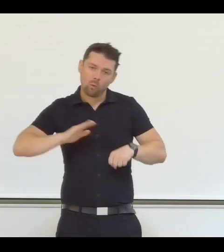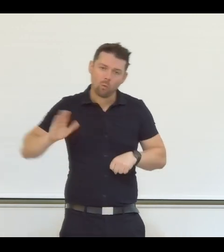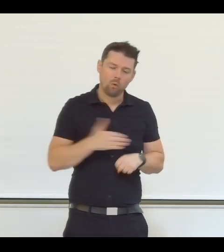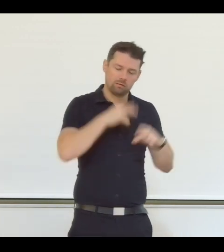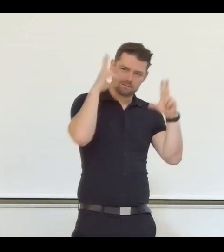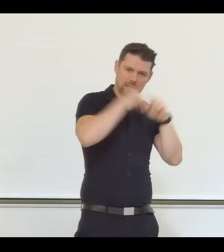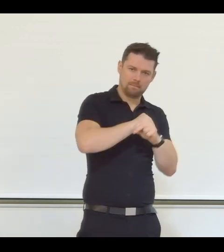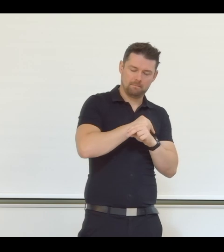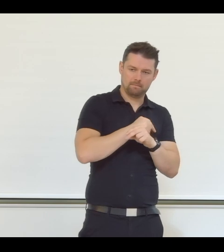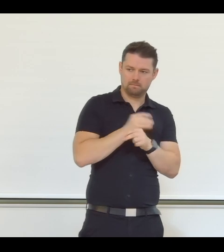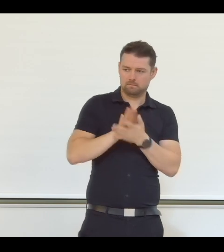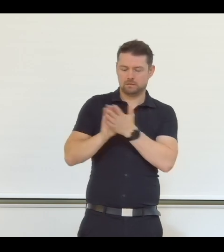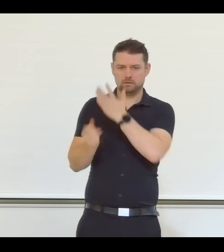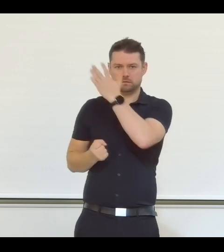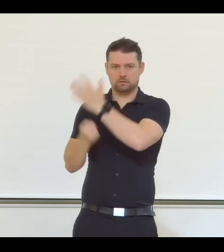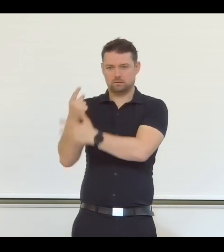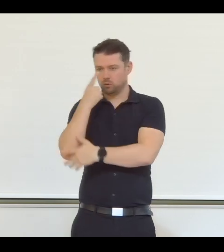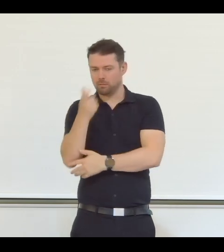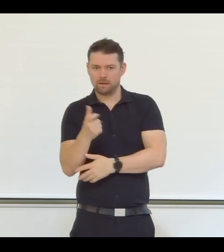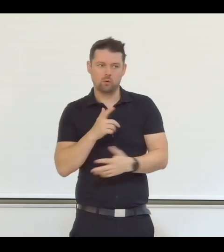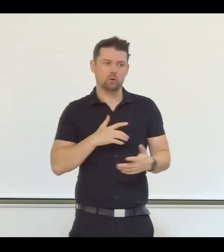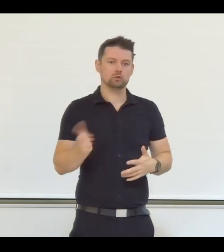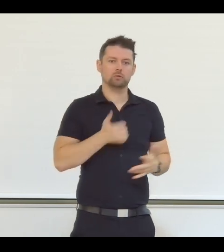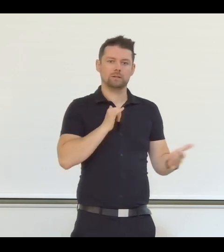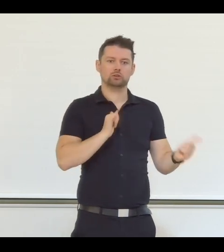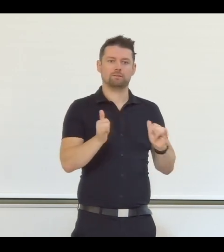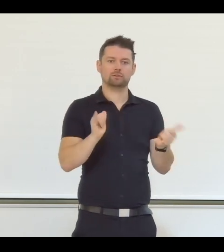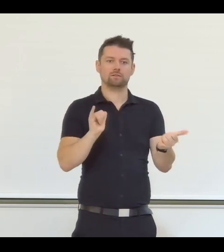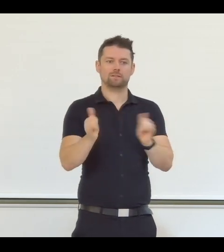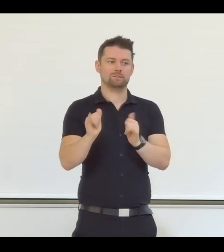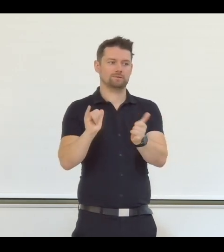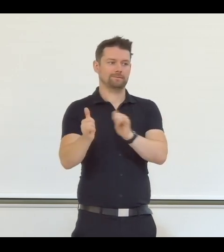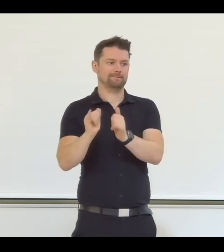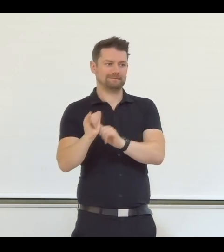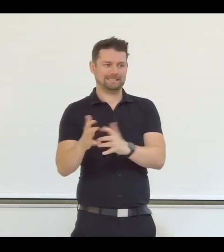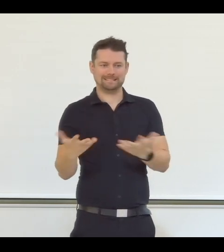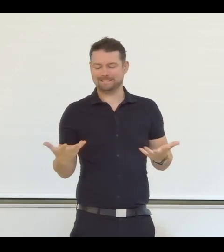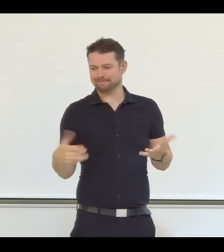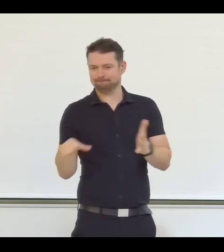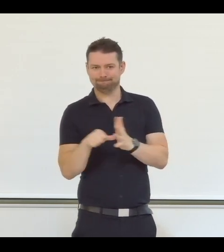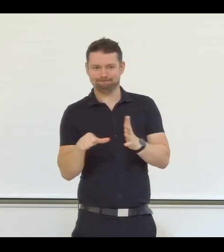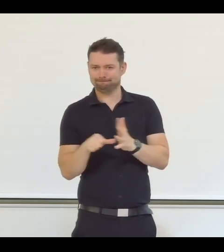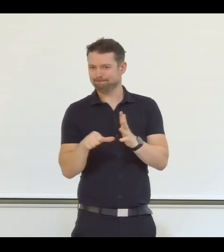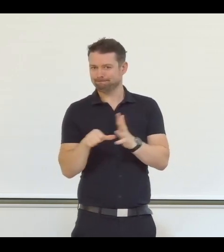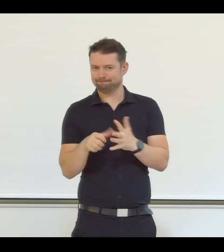shift schedule, which would be horrible for crew dynamics. So,